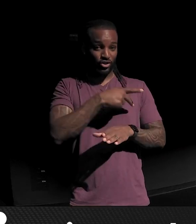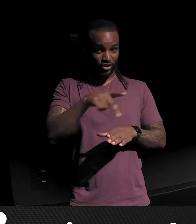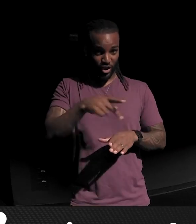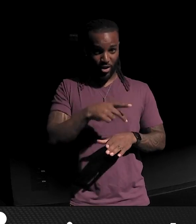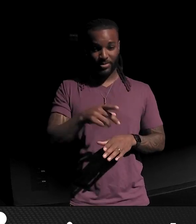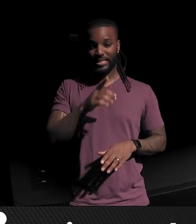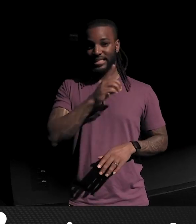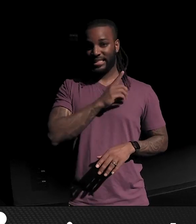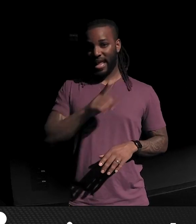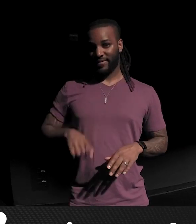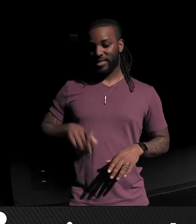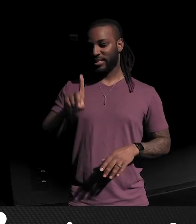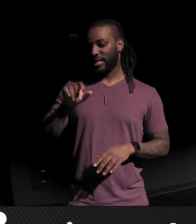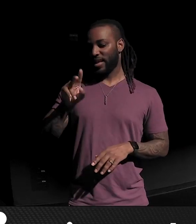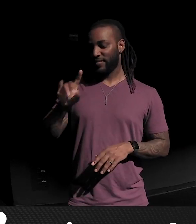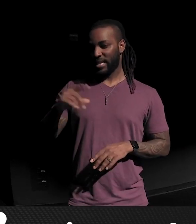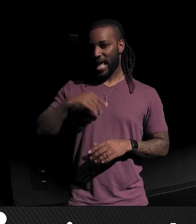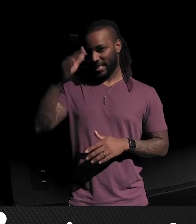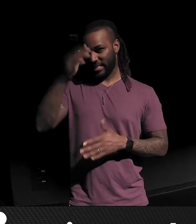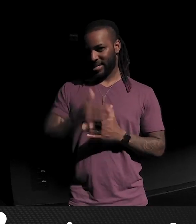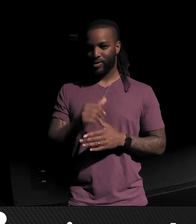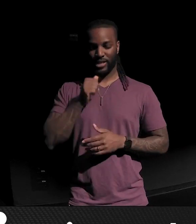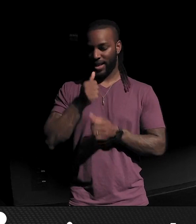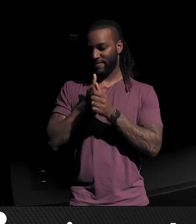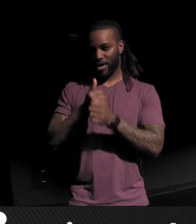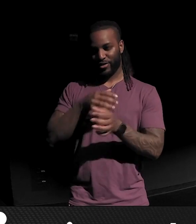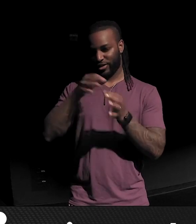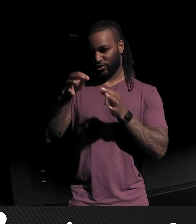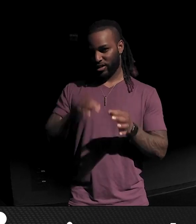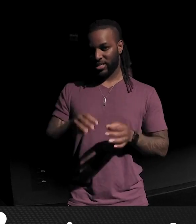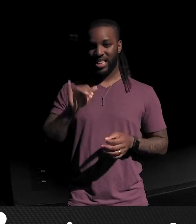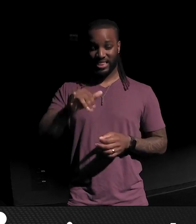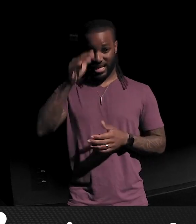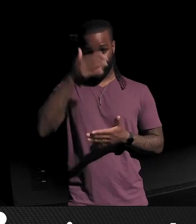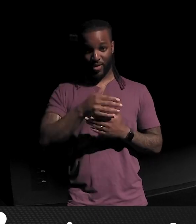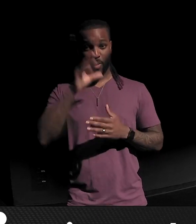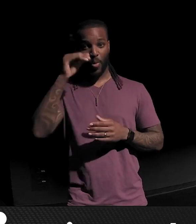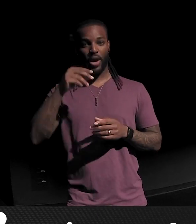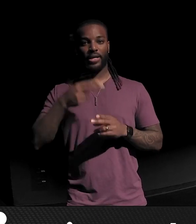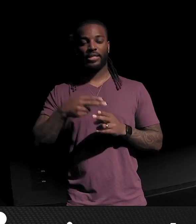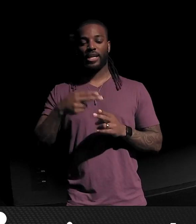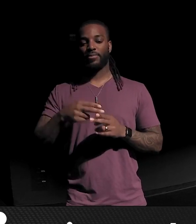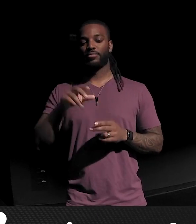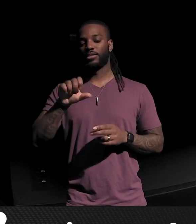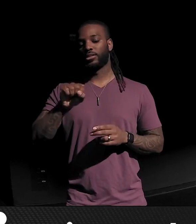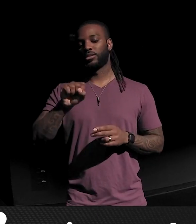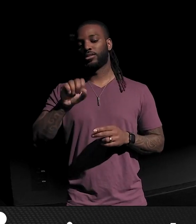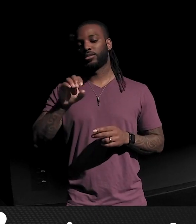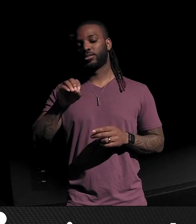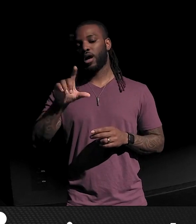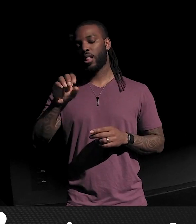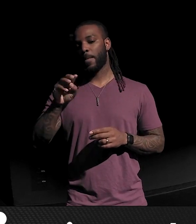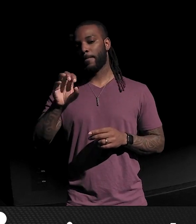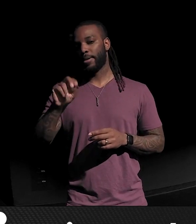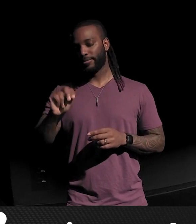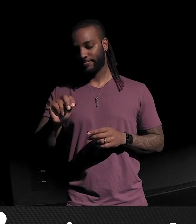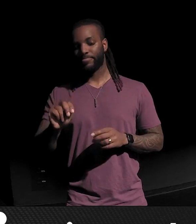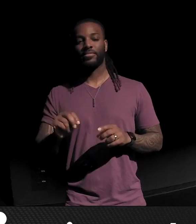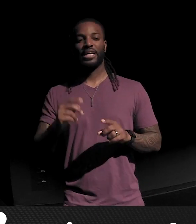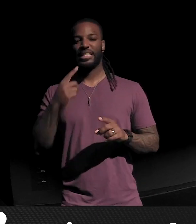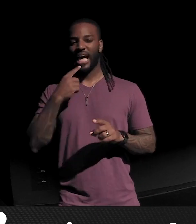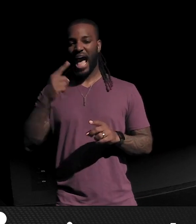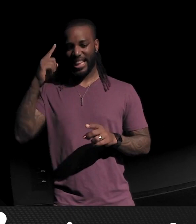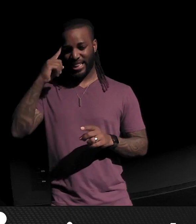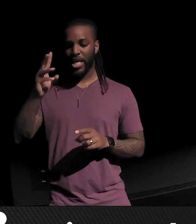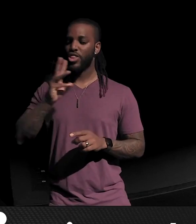who did not heed this instruction. And that son was a boy named Solomon who grew up to be king. And Solomon decided, I think the waters at the bottom